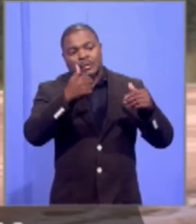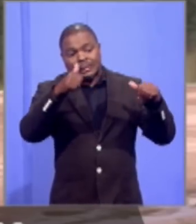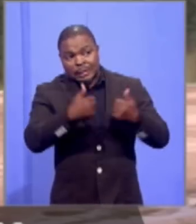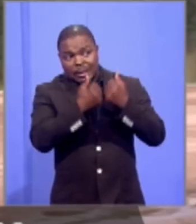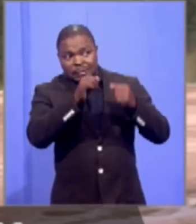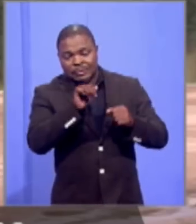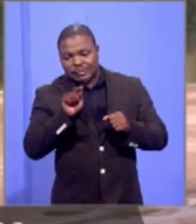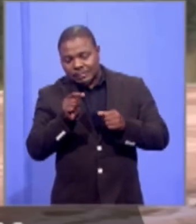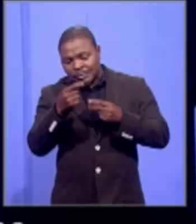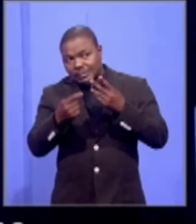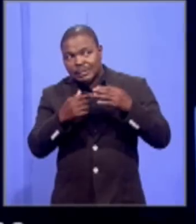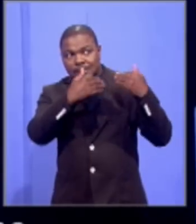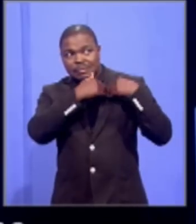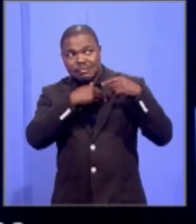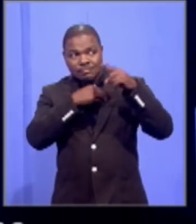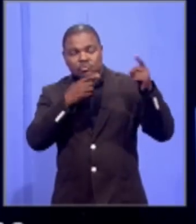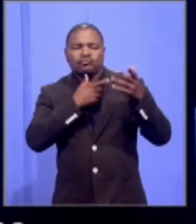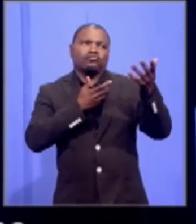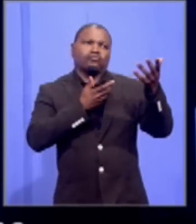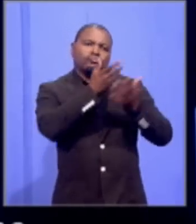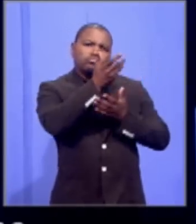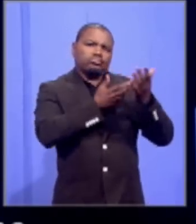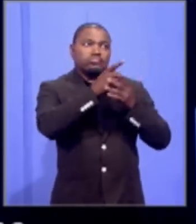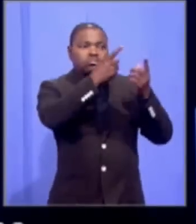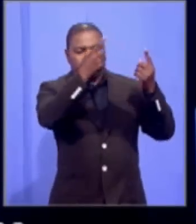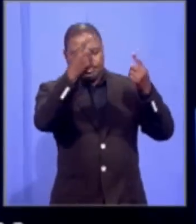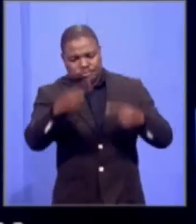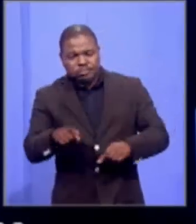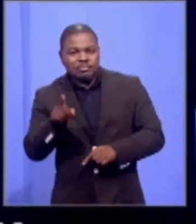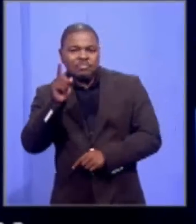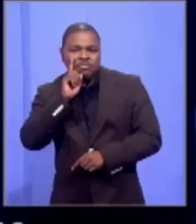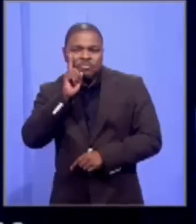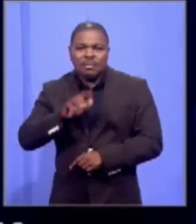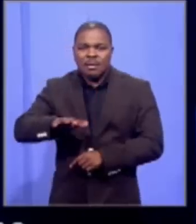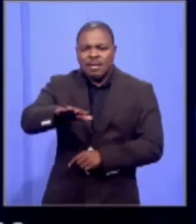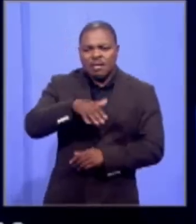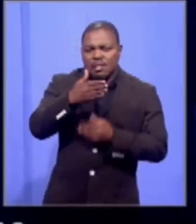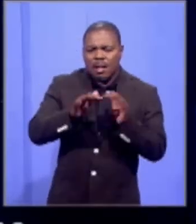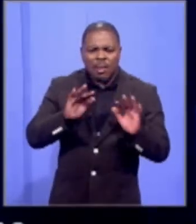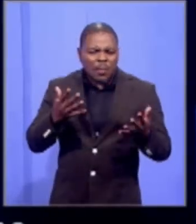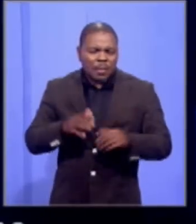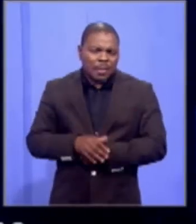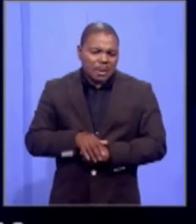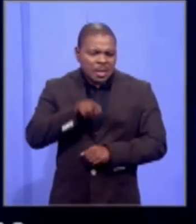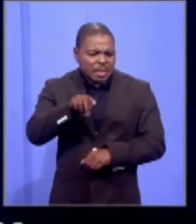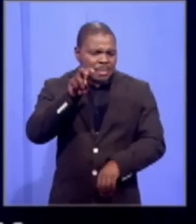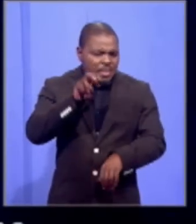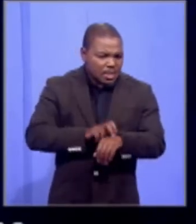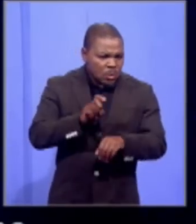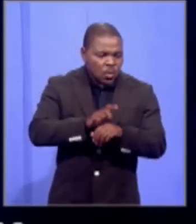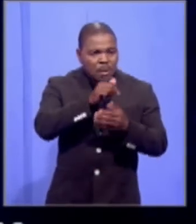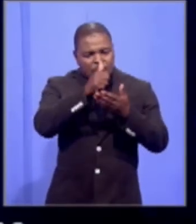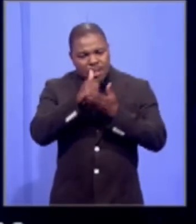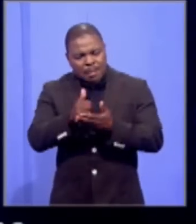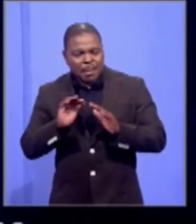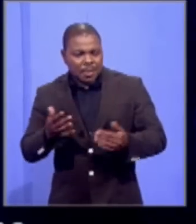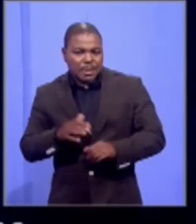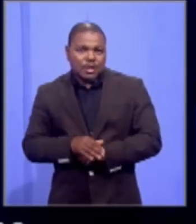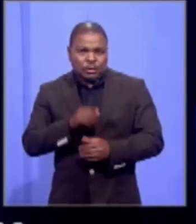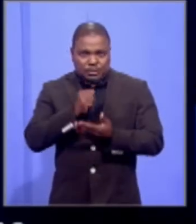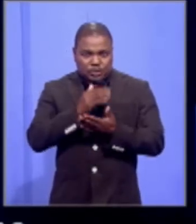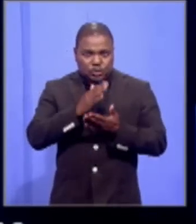ditlhoko tseo so re bua le tsone and then ba tla ba tlo sheba the area hana mono gore na e be go hlokagala gore ba ka thusana gore ba